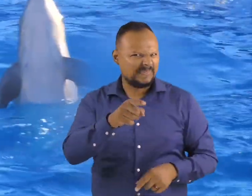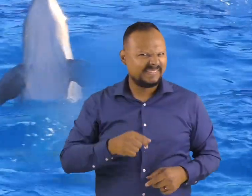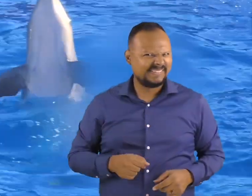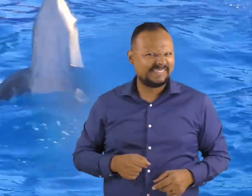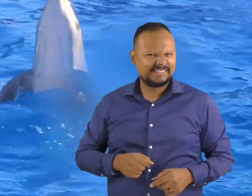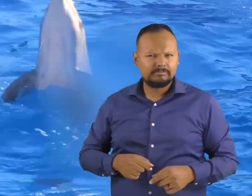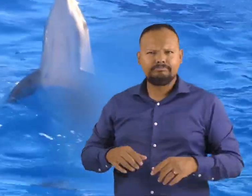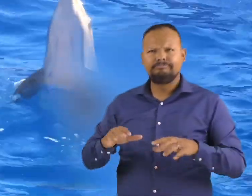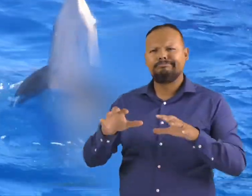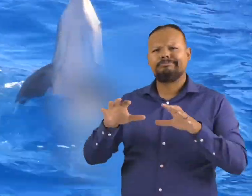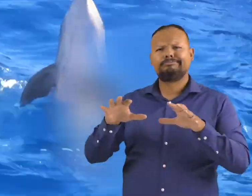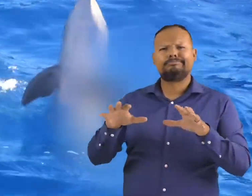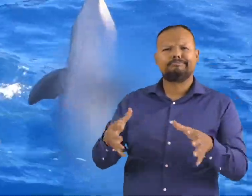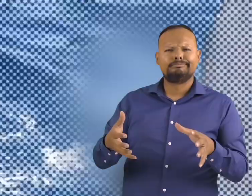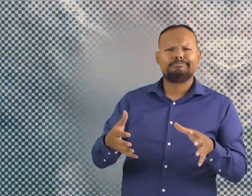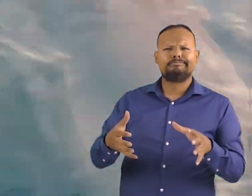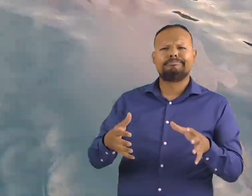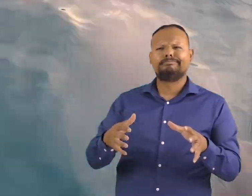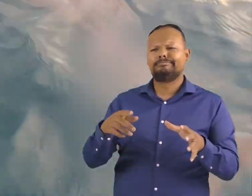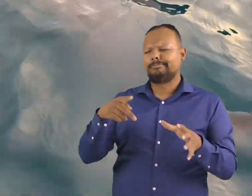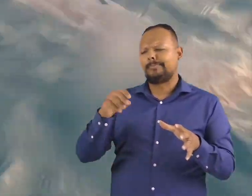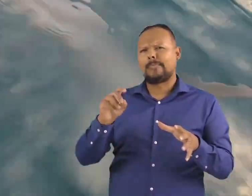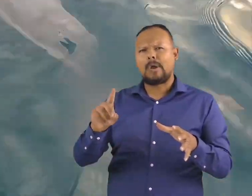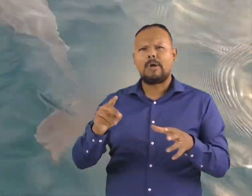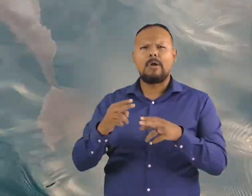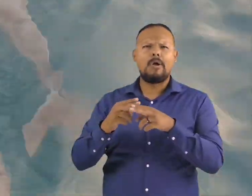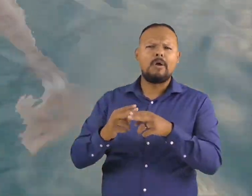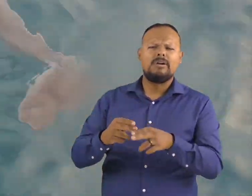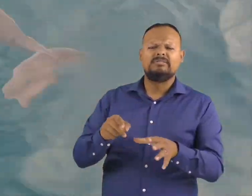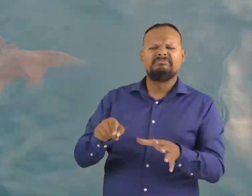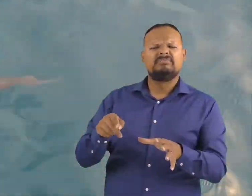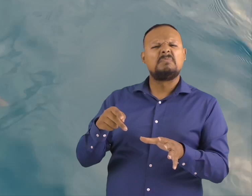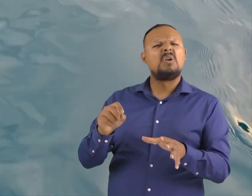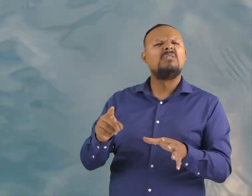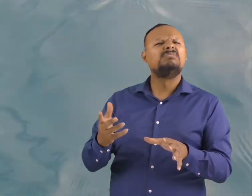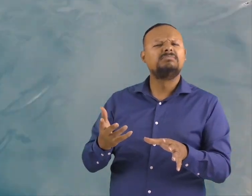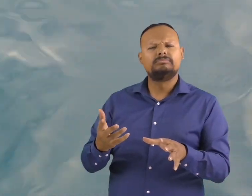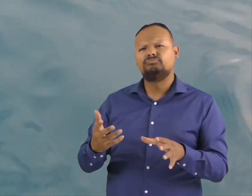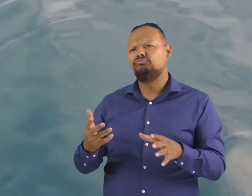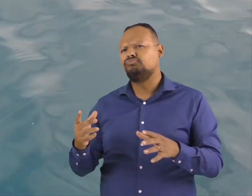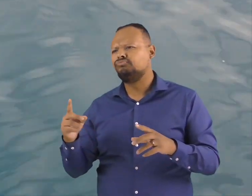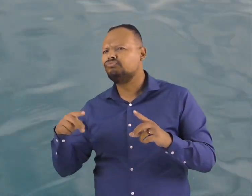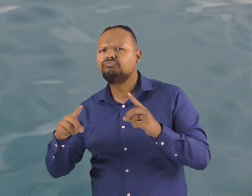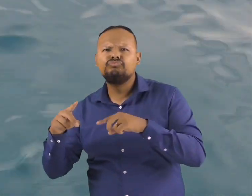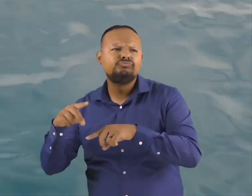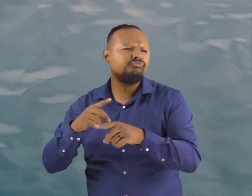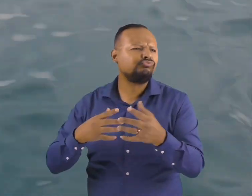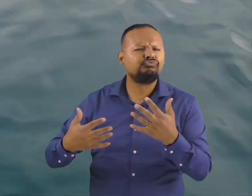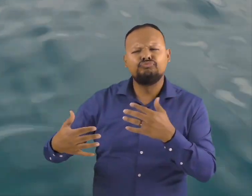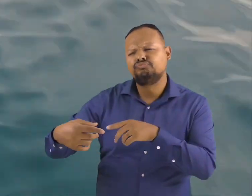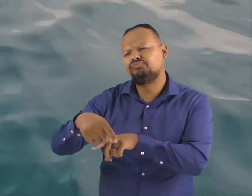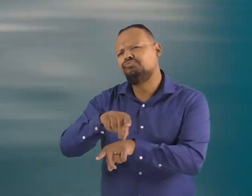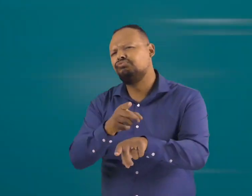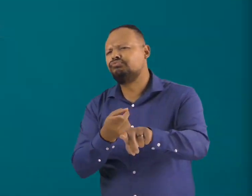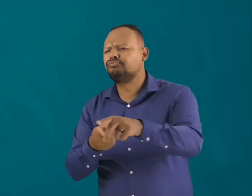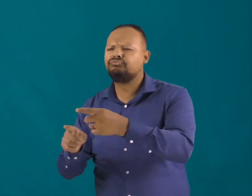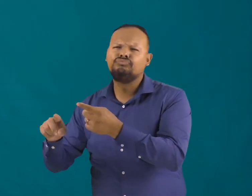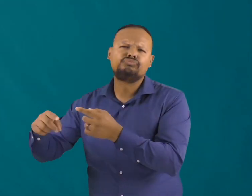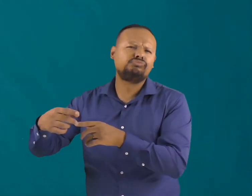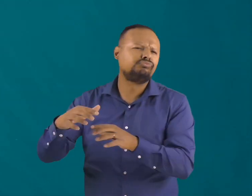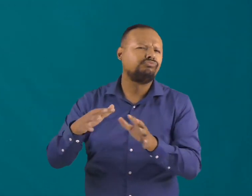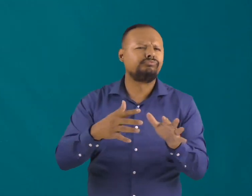Dolphins are very social. They interact with one another, swim together, protect each other,